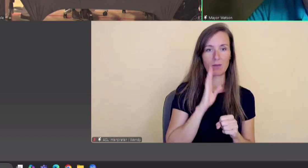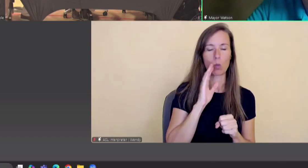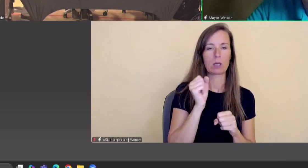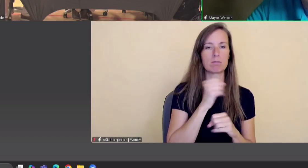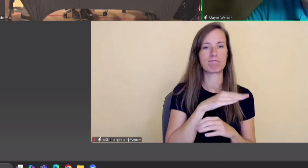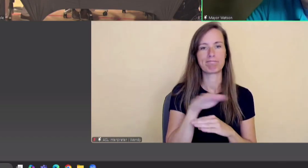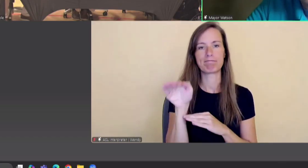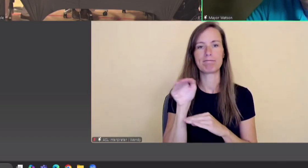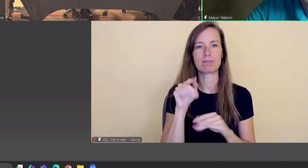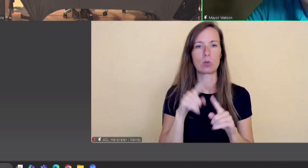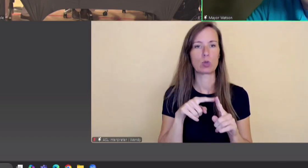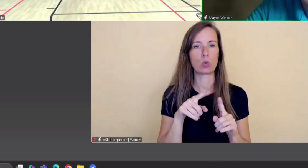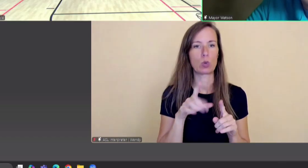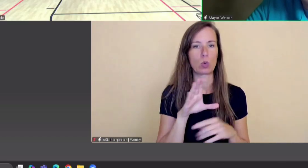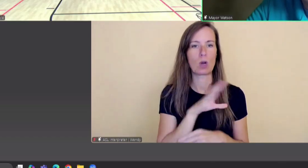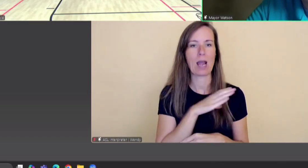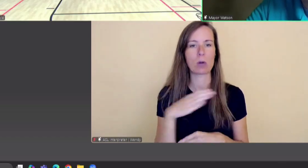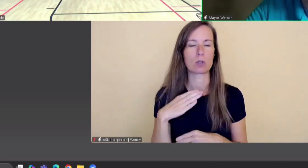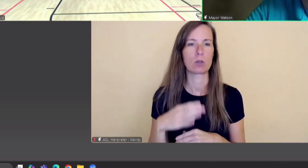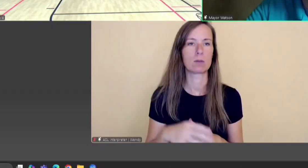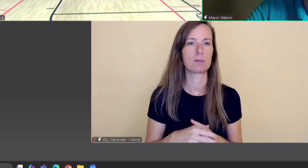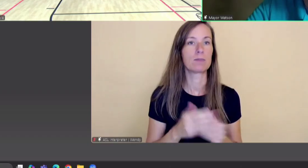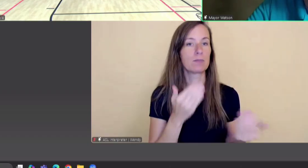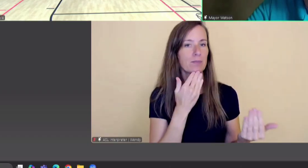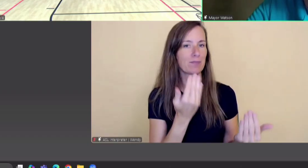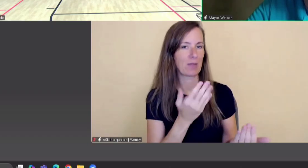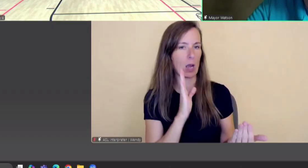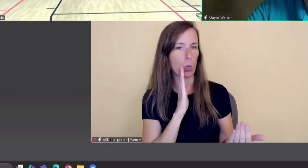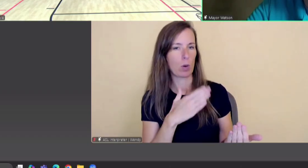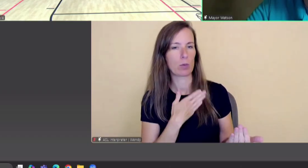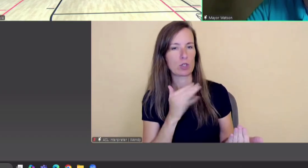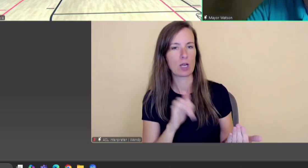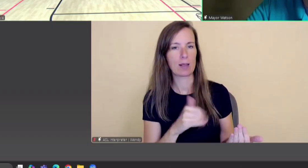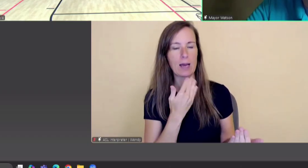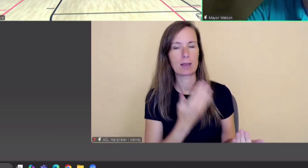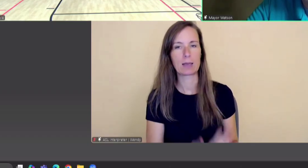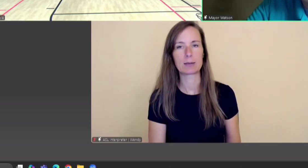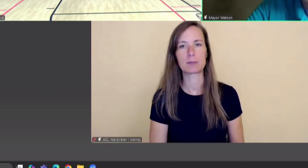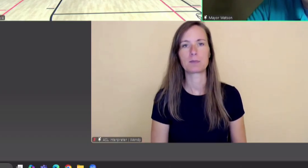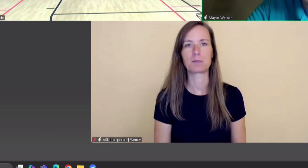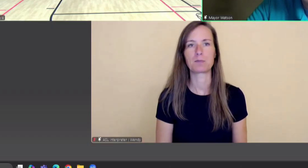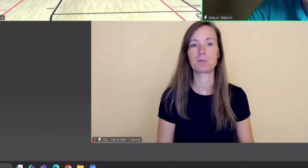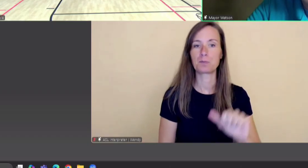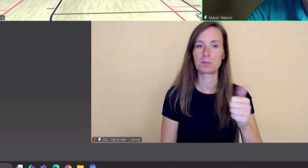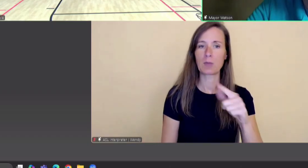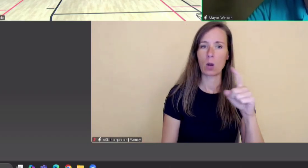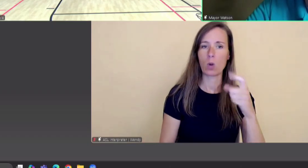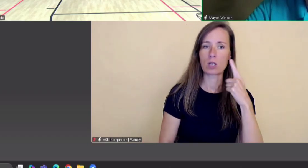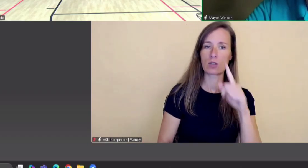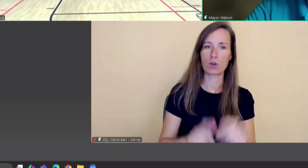Great, thank you. I would appreciate that. Thank you for doing that. Any questions for Councilmember Tanzi?